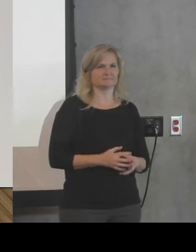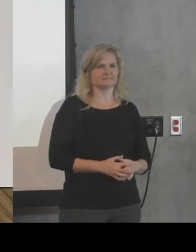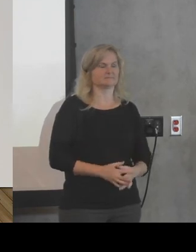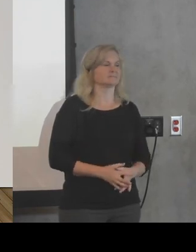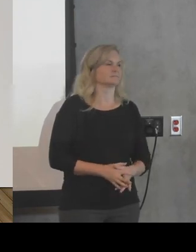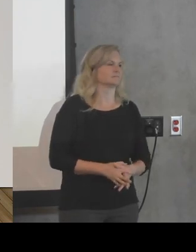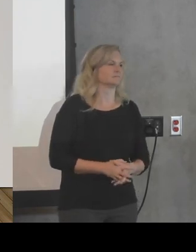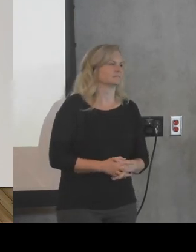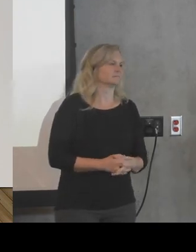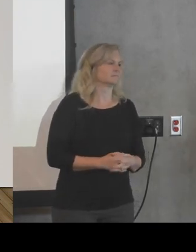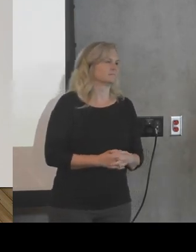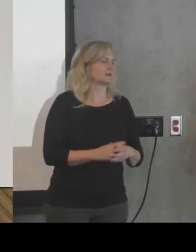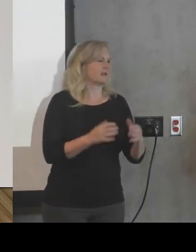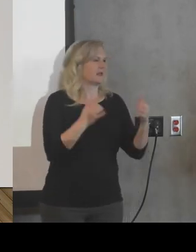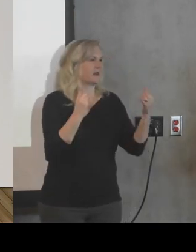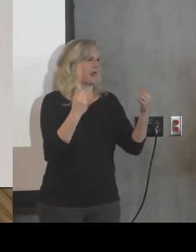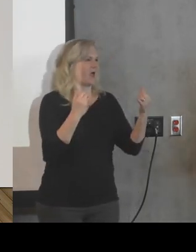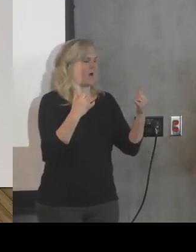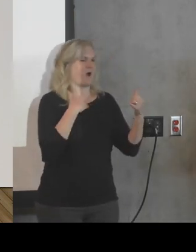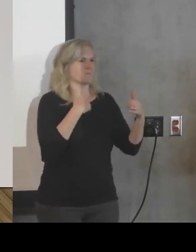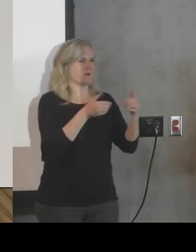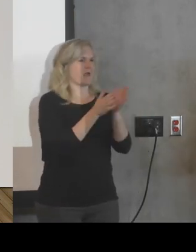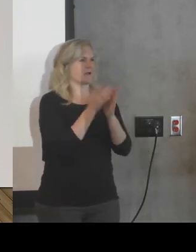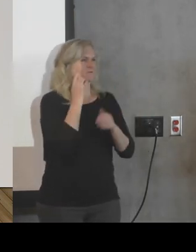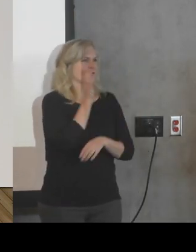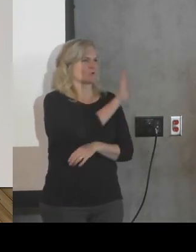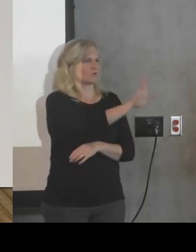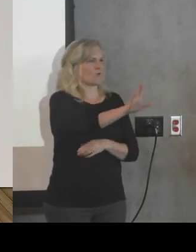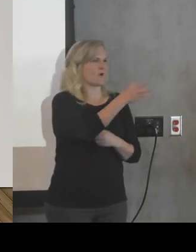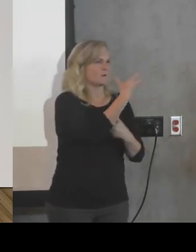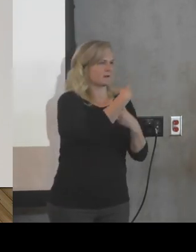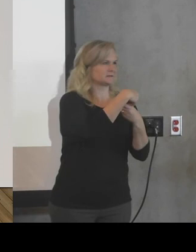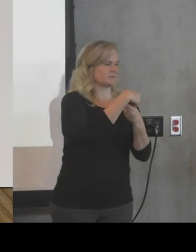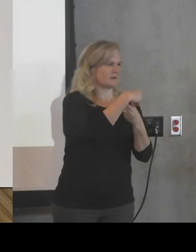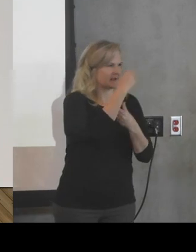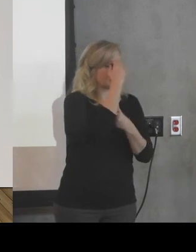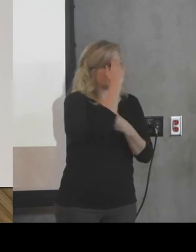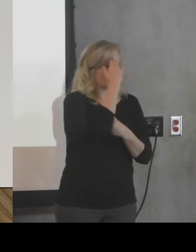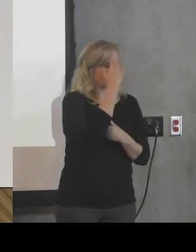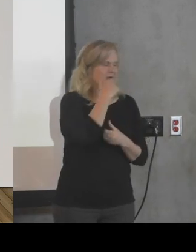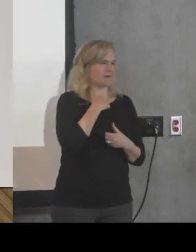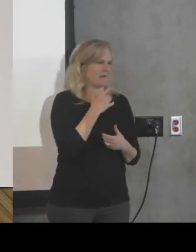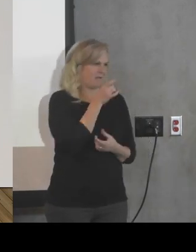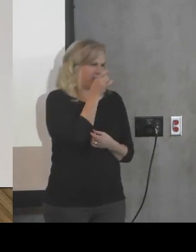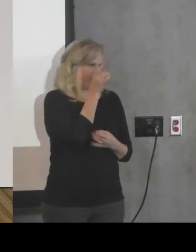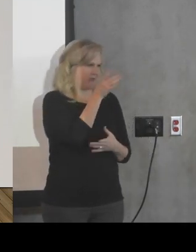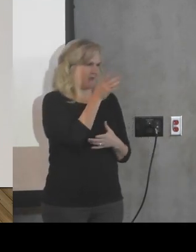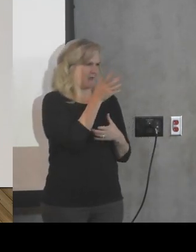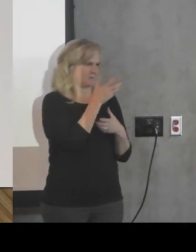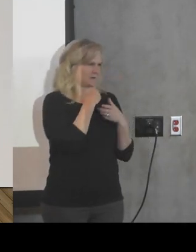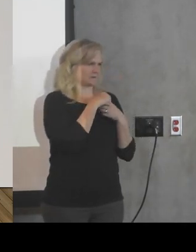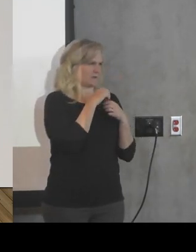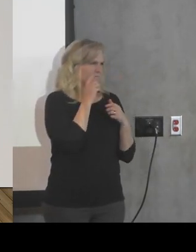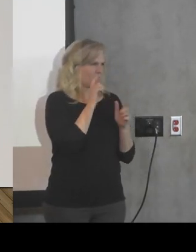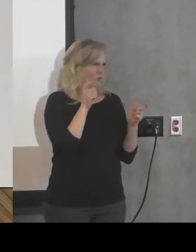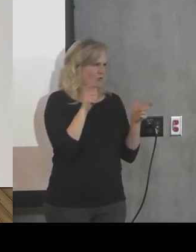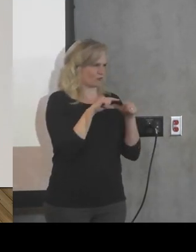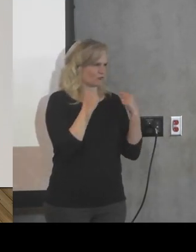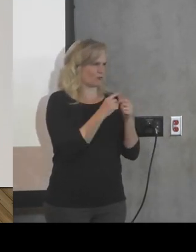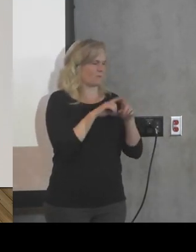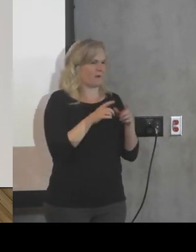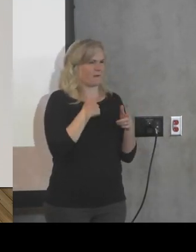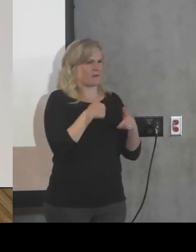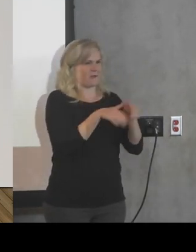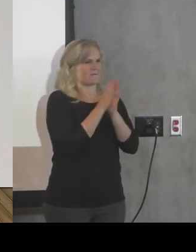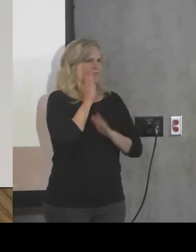All right, so now we're going to ask for participation from the audience, and I know how you feel. I always hate participating in a large group.